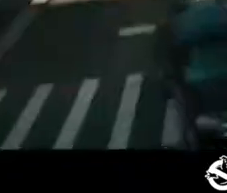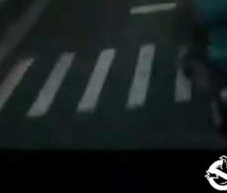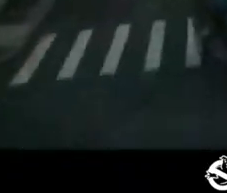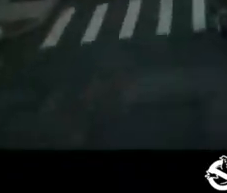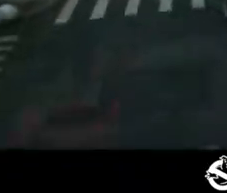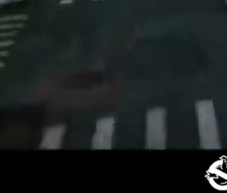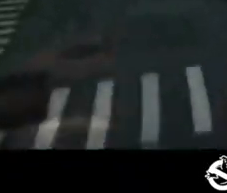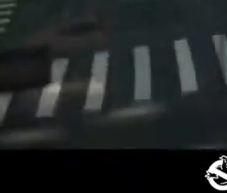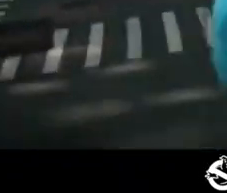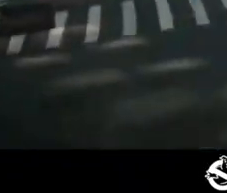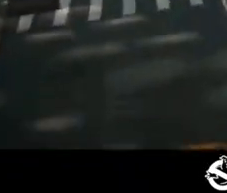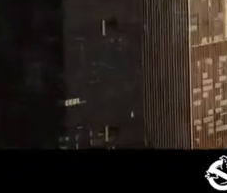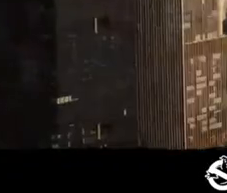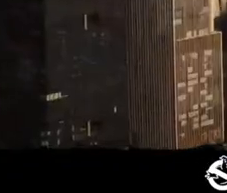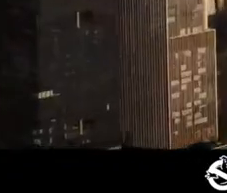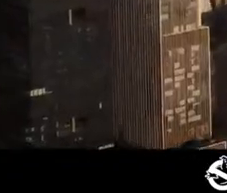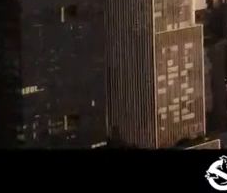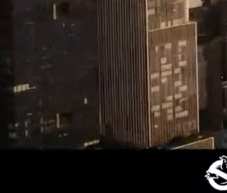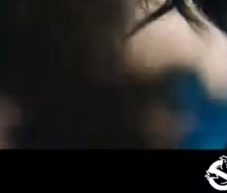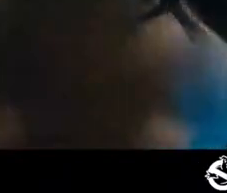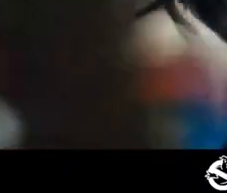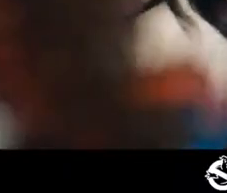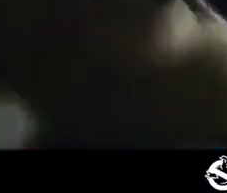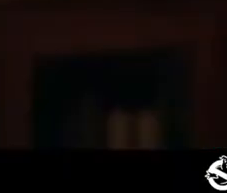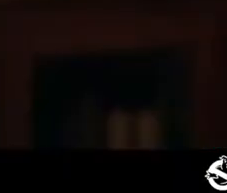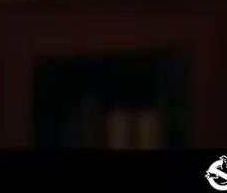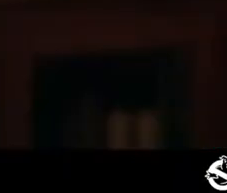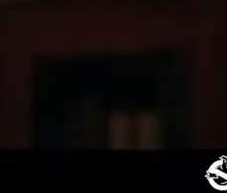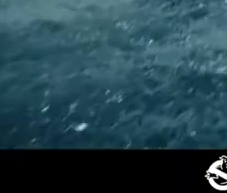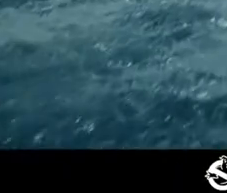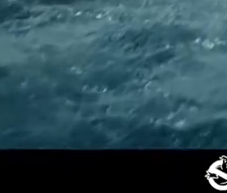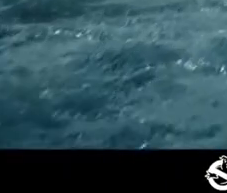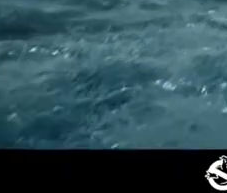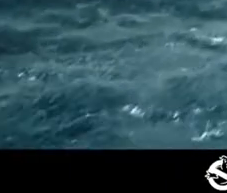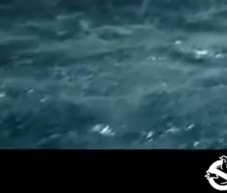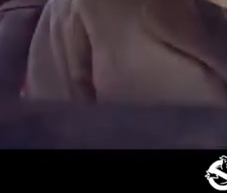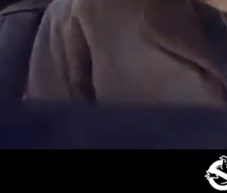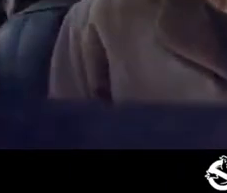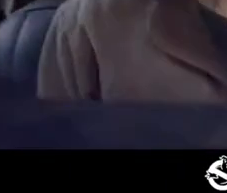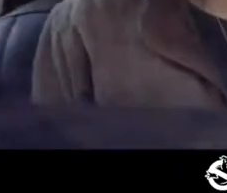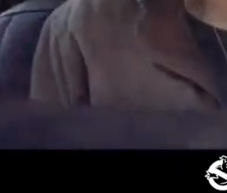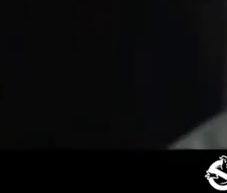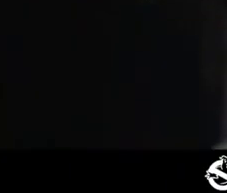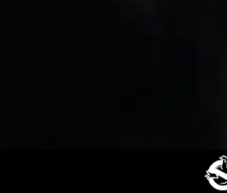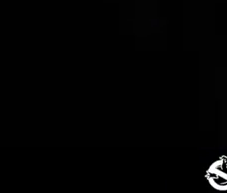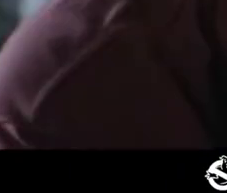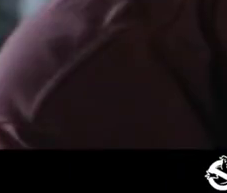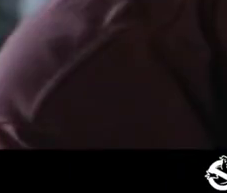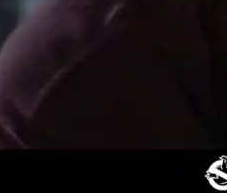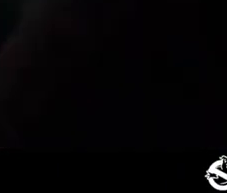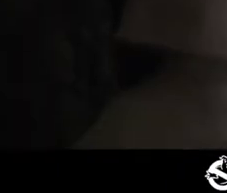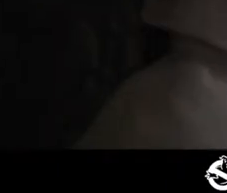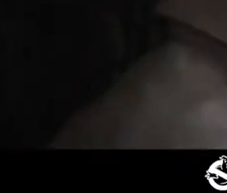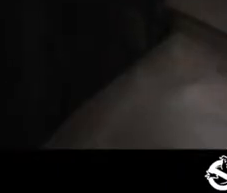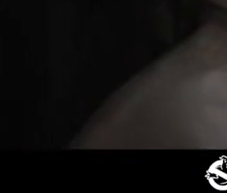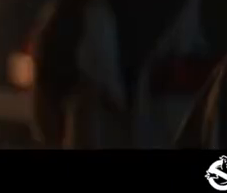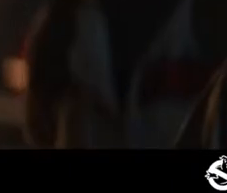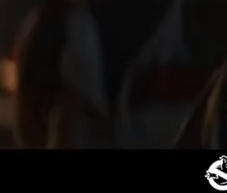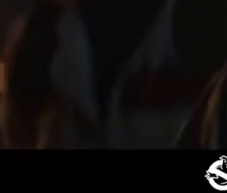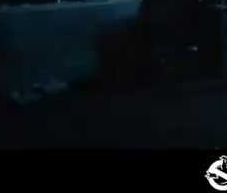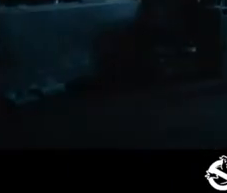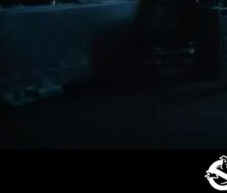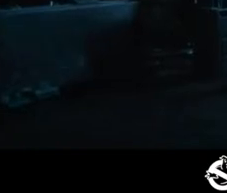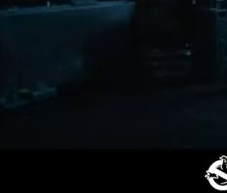our job to protect the city. What is it? Doomsday. We're gonna need all the help we can get. Heads